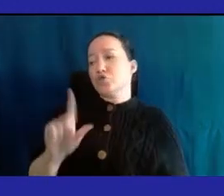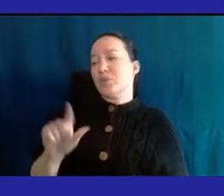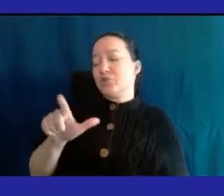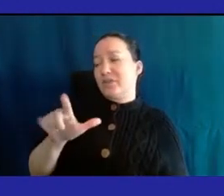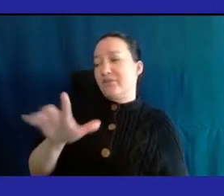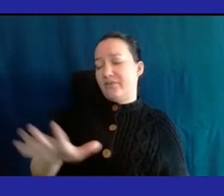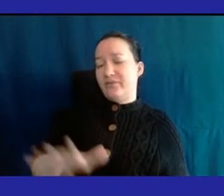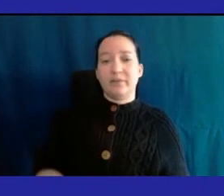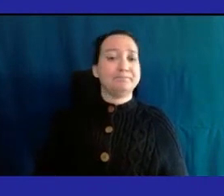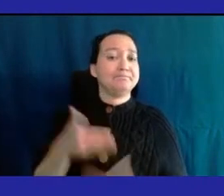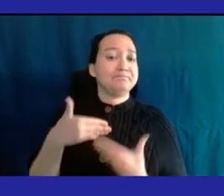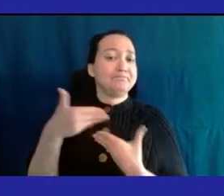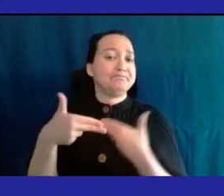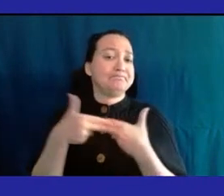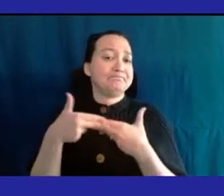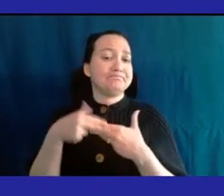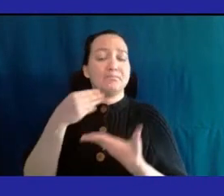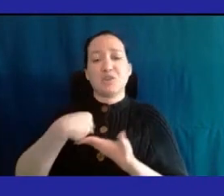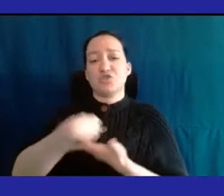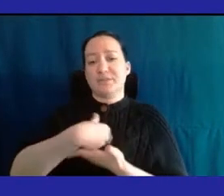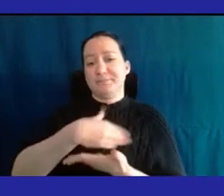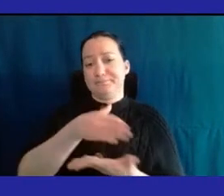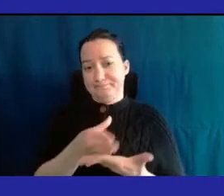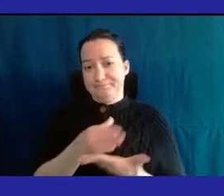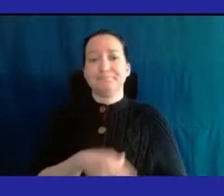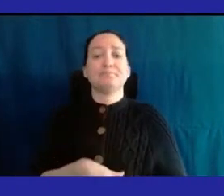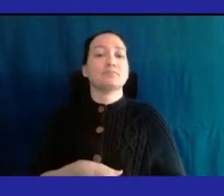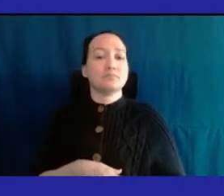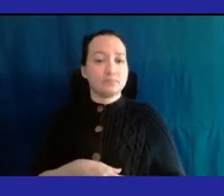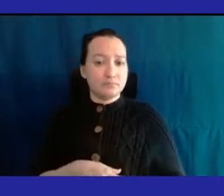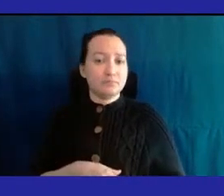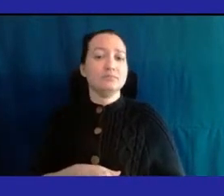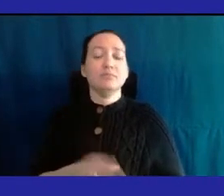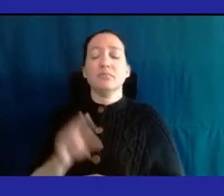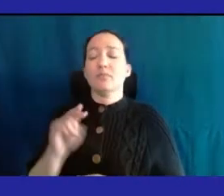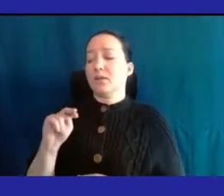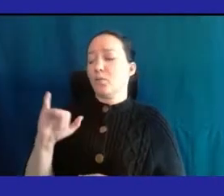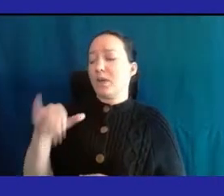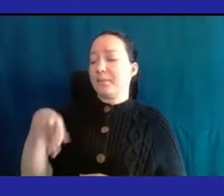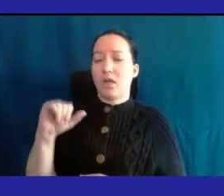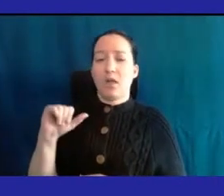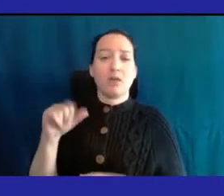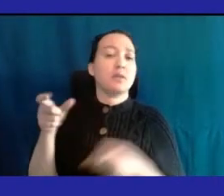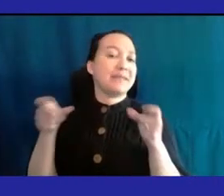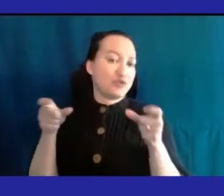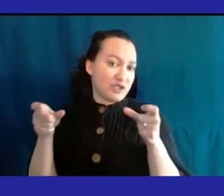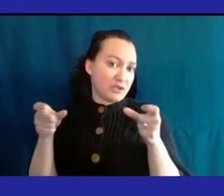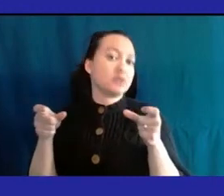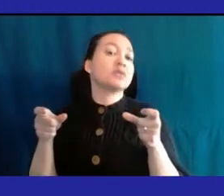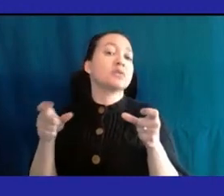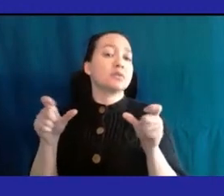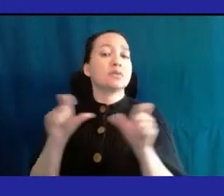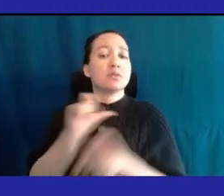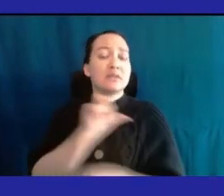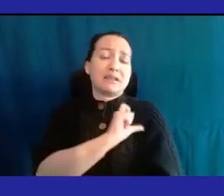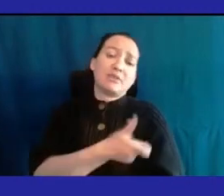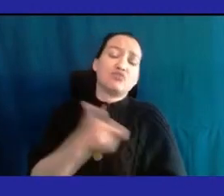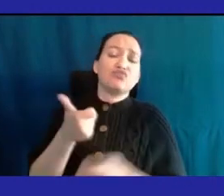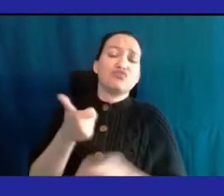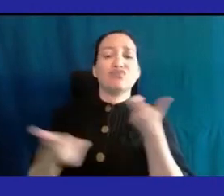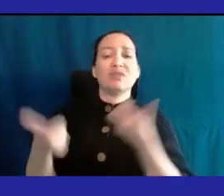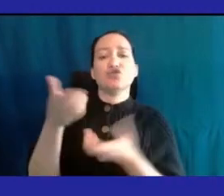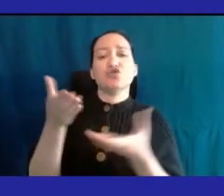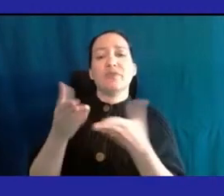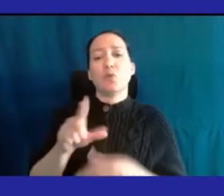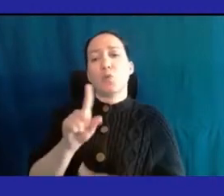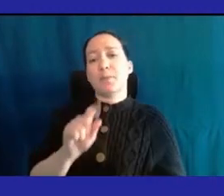2025. Next slide shows you the project budget, where NYPA management and administrative services is about $1.1 million, McCann